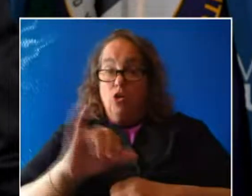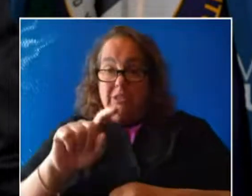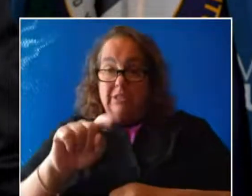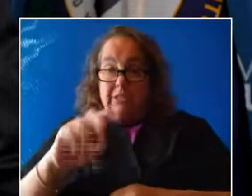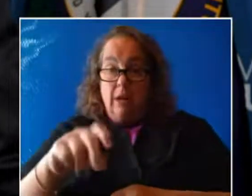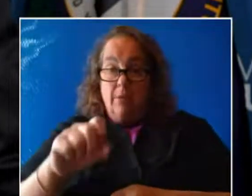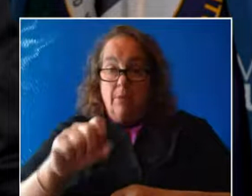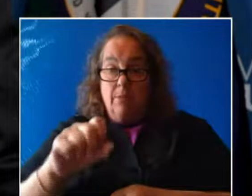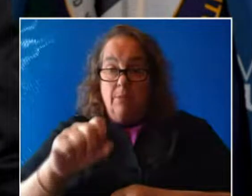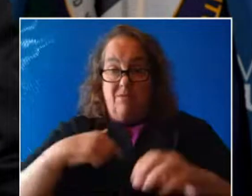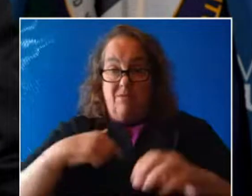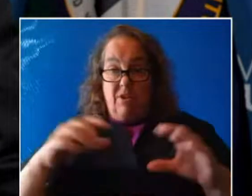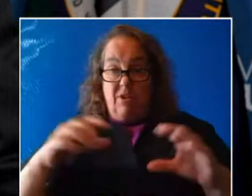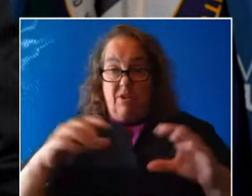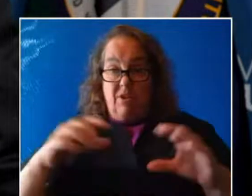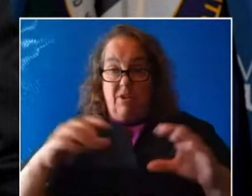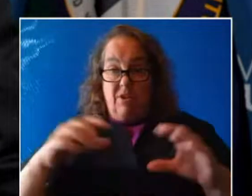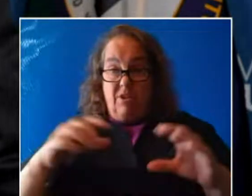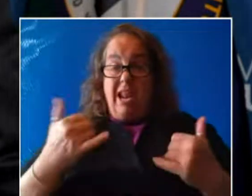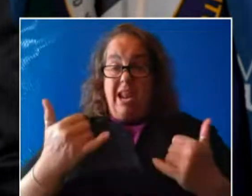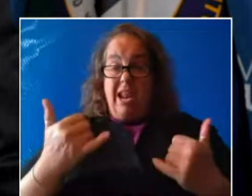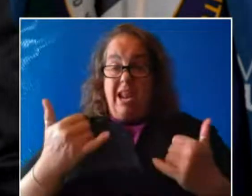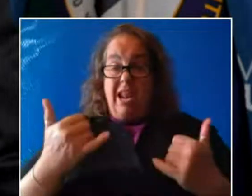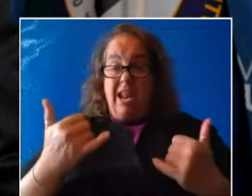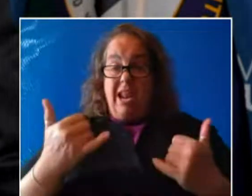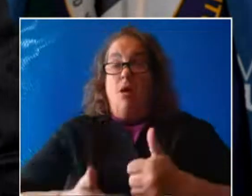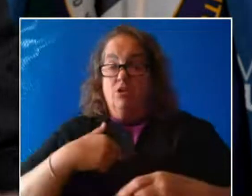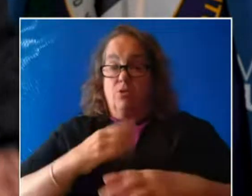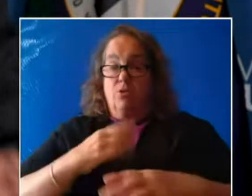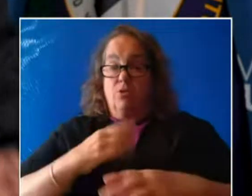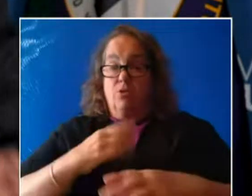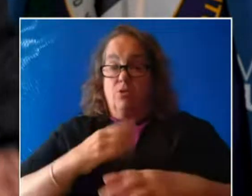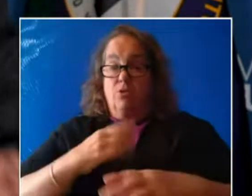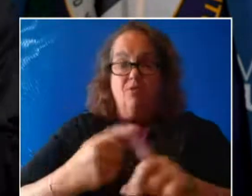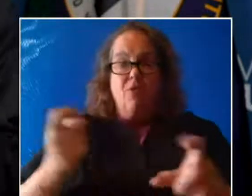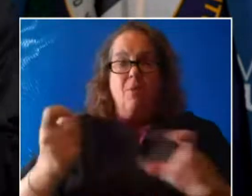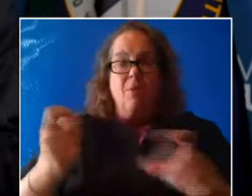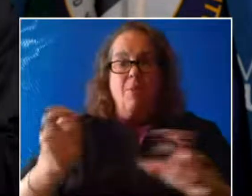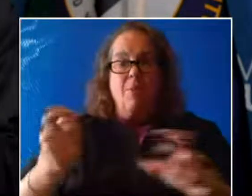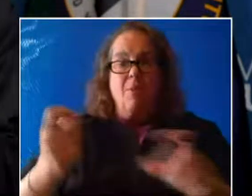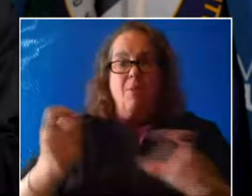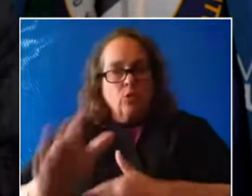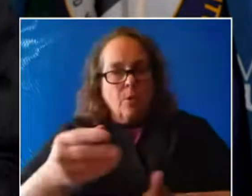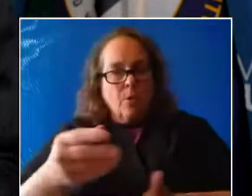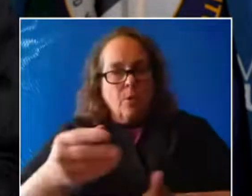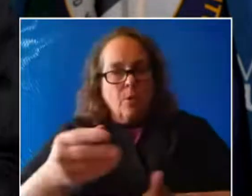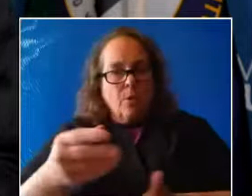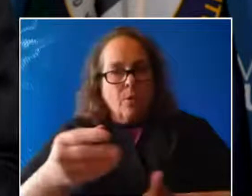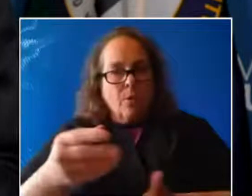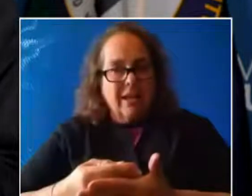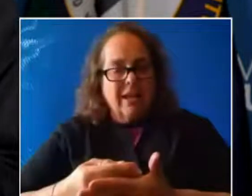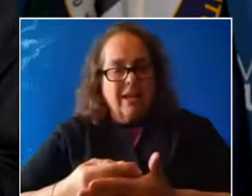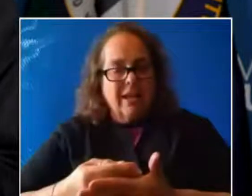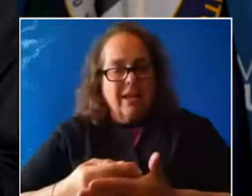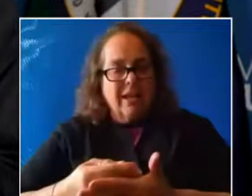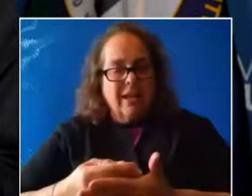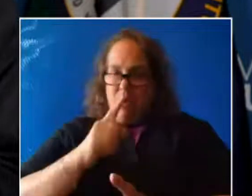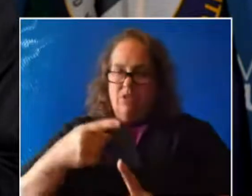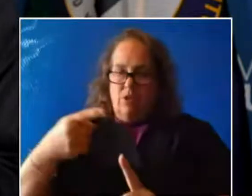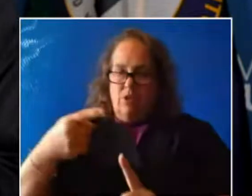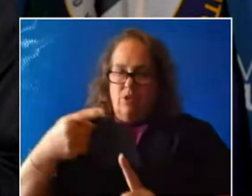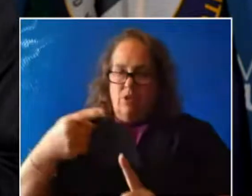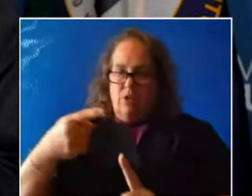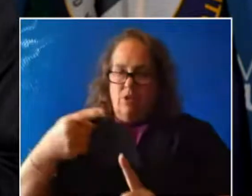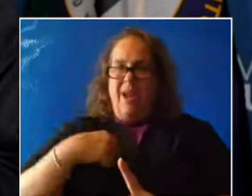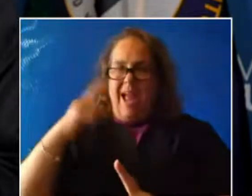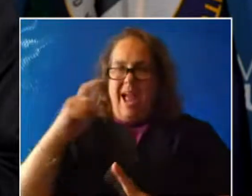us prevent people from stealing your money. And that's the point that we were at when we had to do that 4-day shutdown.